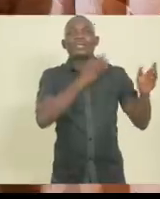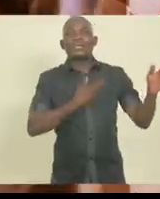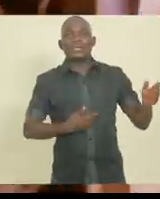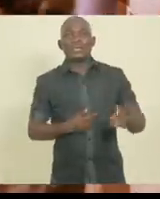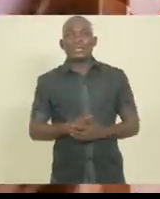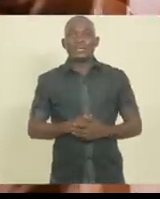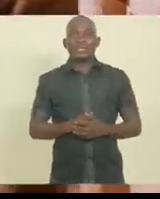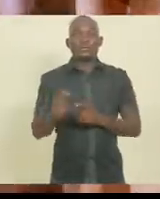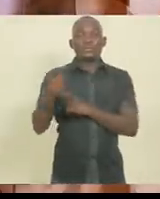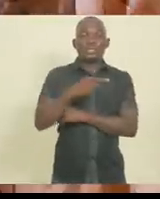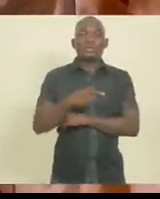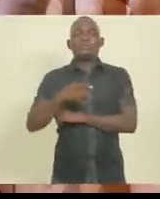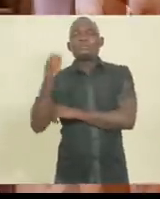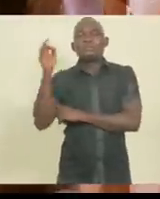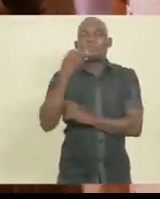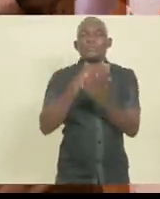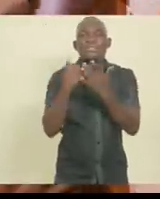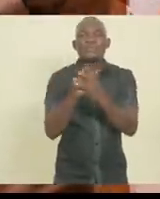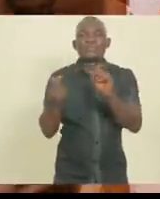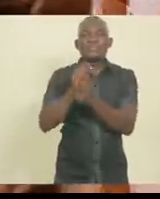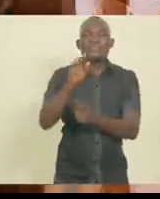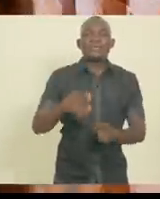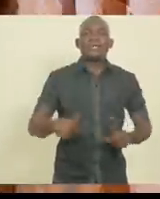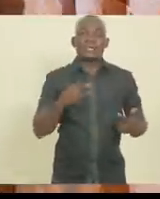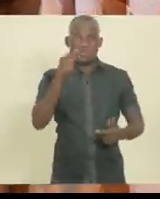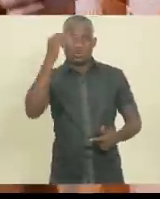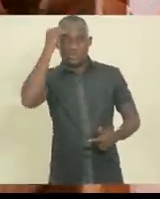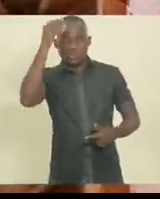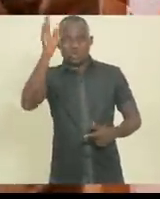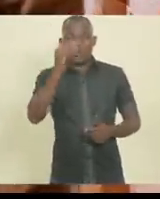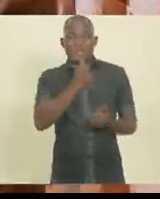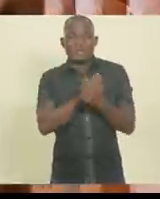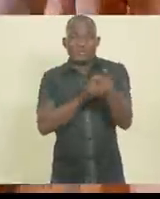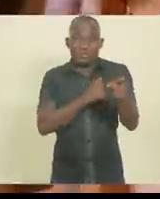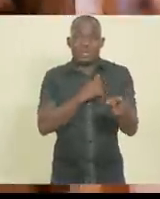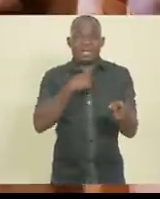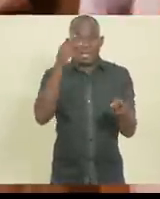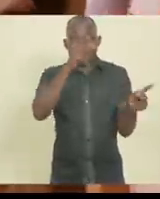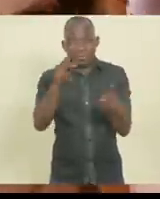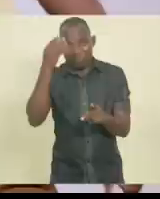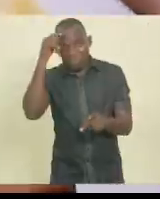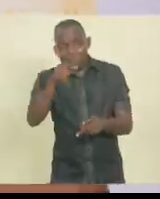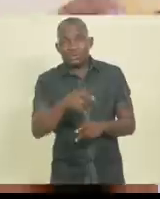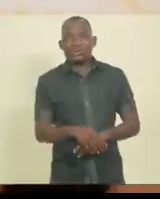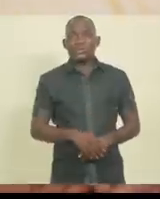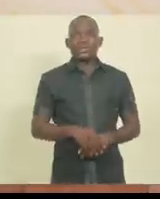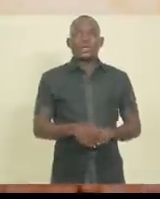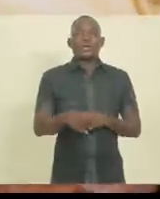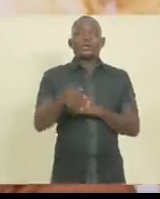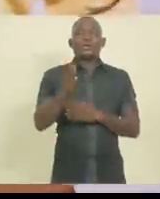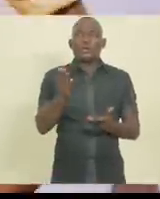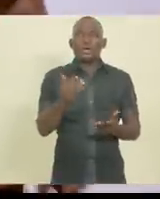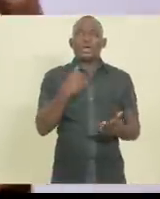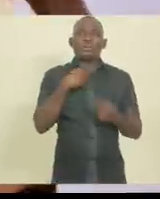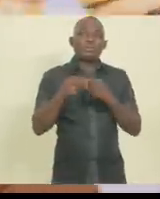I bring to you the good news that will change your lives. Do you know that God loves you and has a perfect plan for your life? It doesn't matter